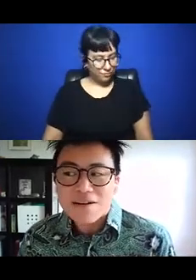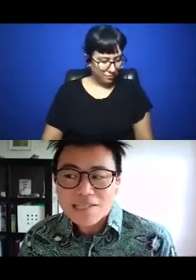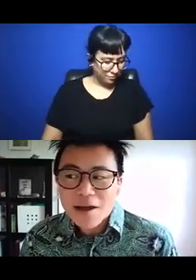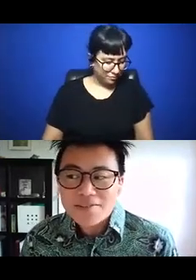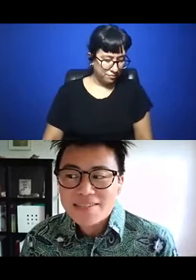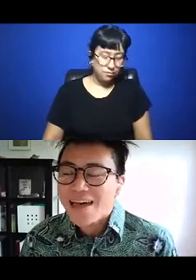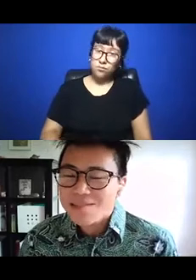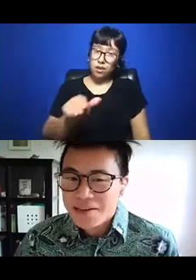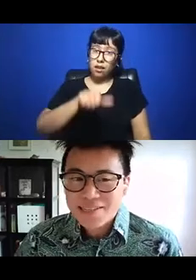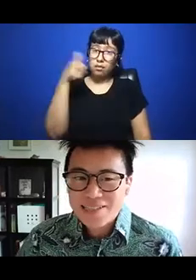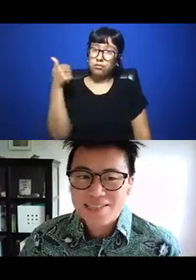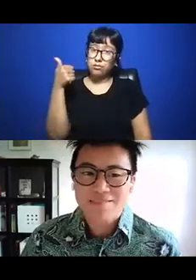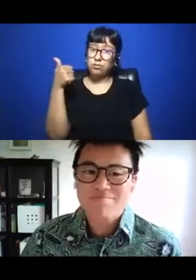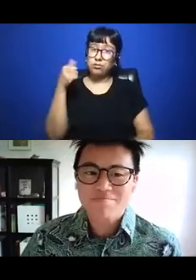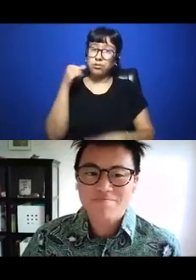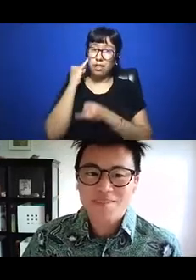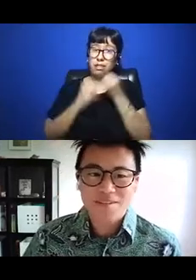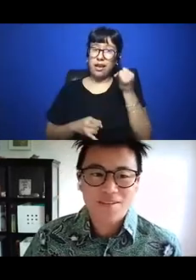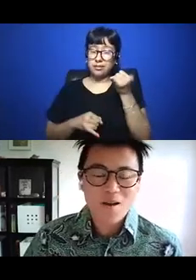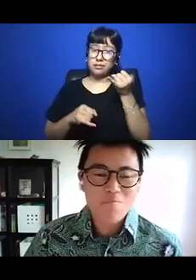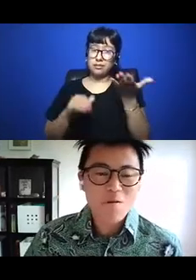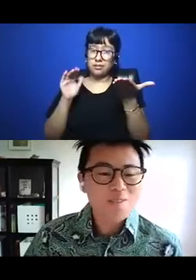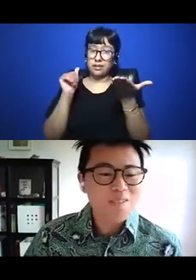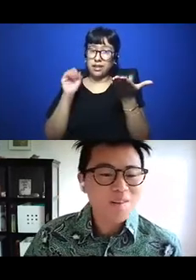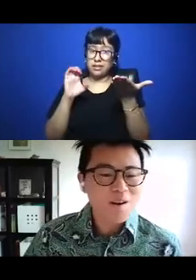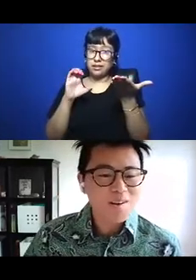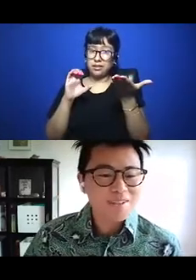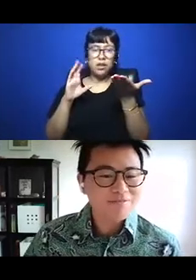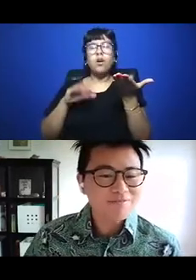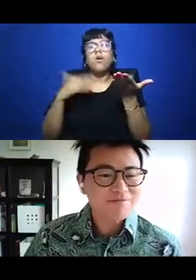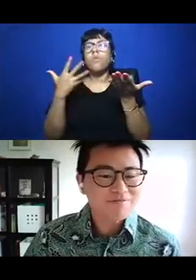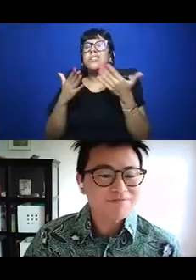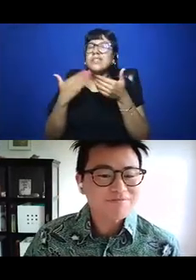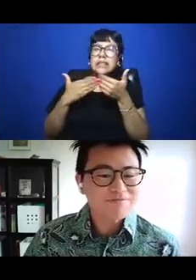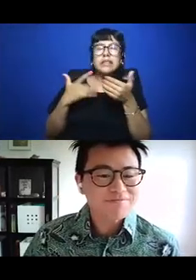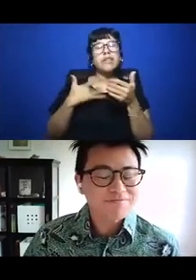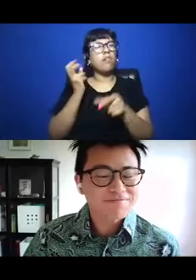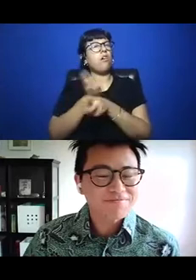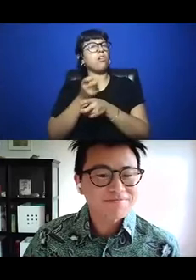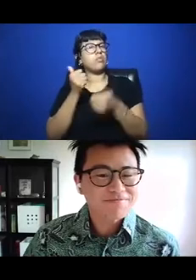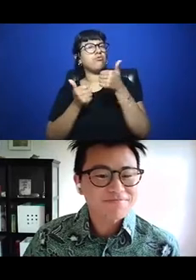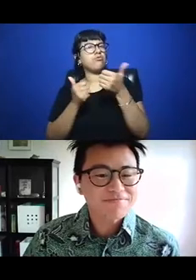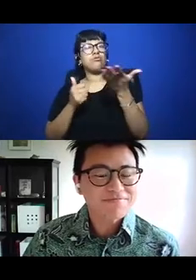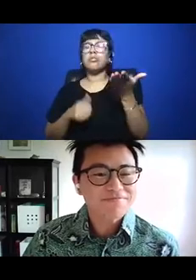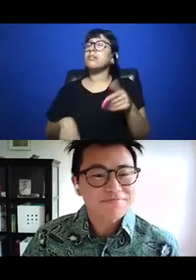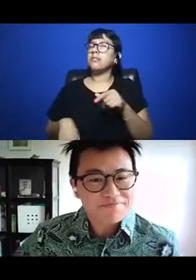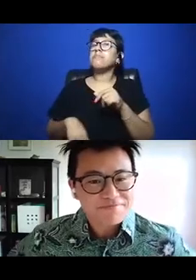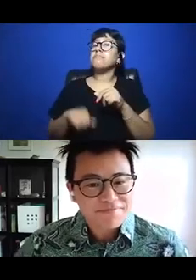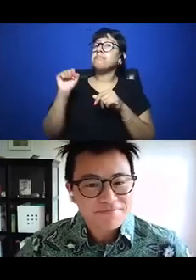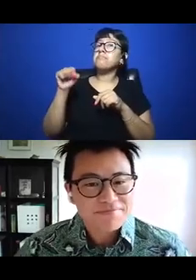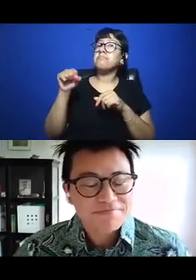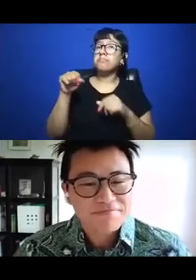Anything else about this LastPass case? What was easy or hard? I guess, yeah,